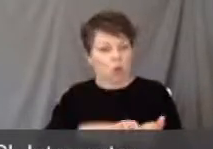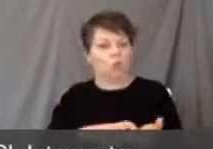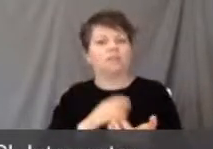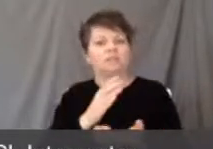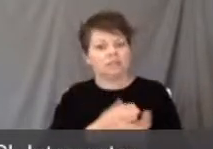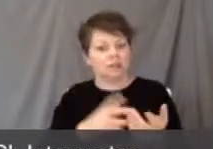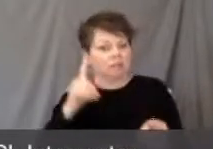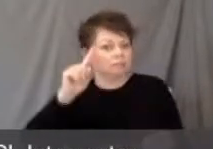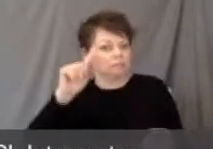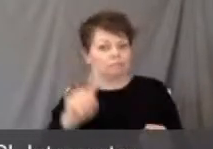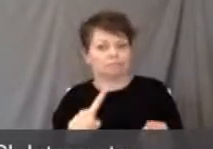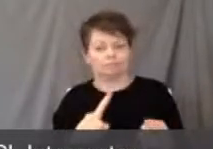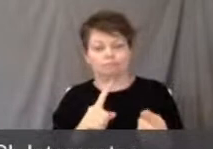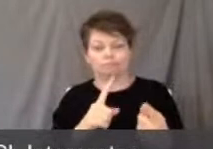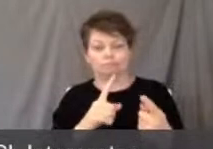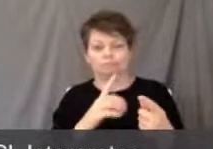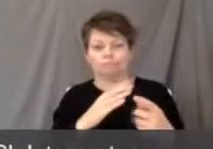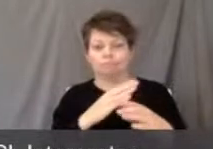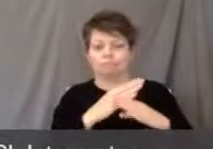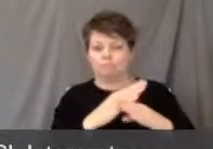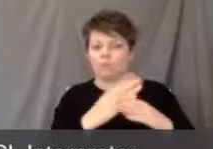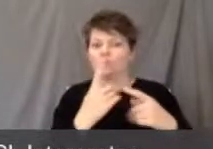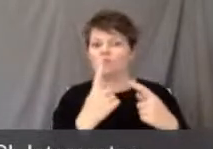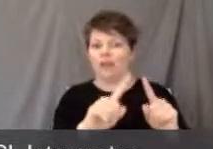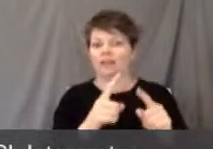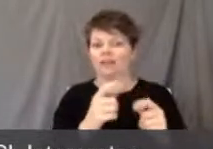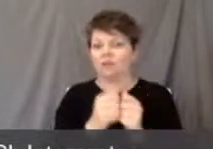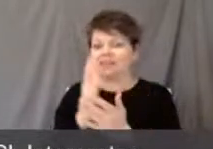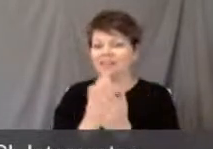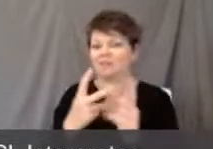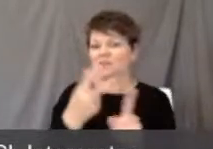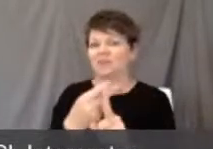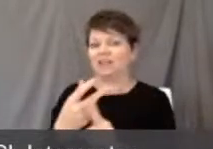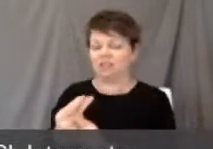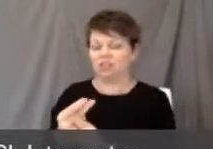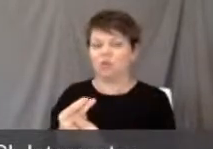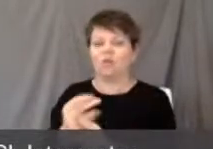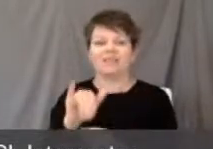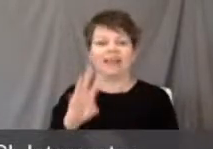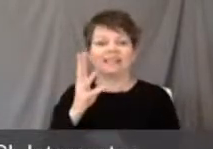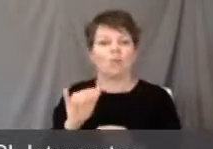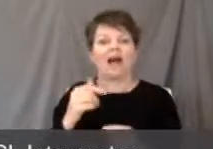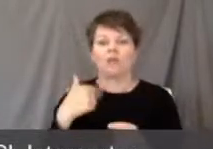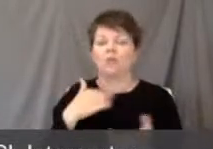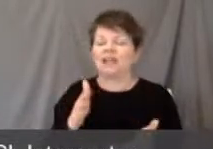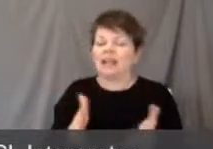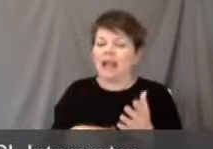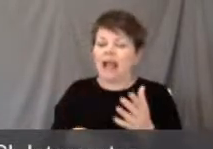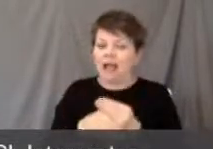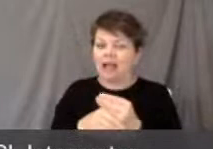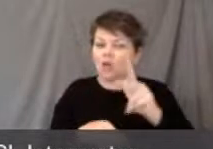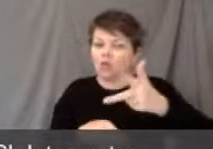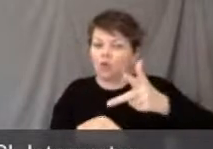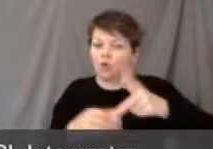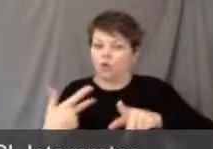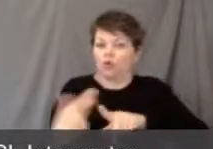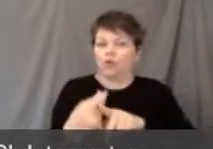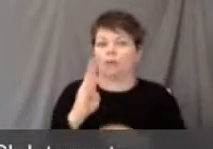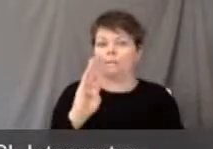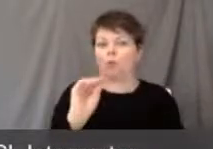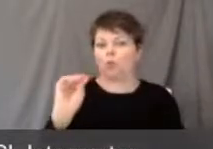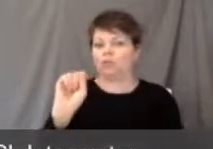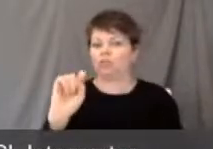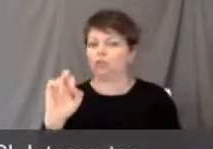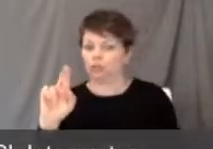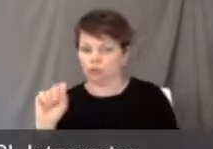of the immunizations. That's why we've had some recommendations for boosters as well. I know there's been some questions